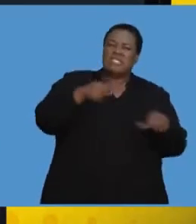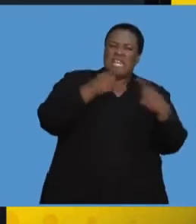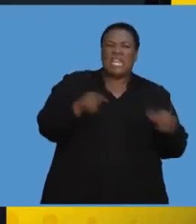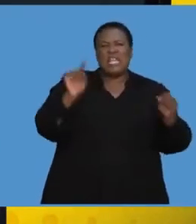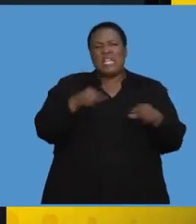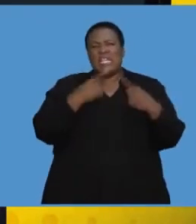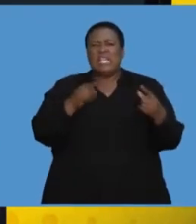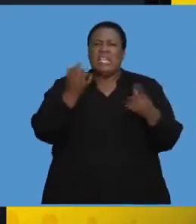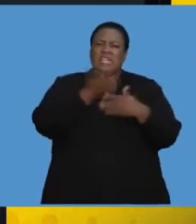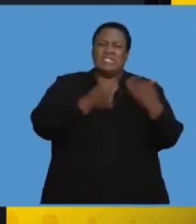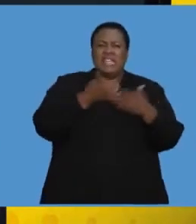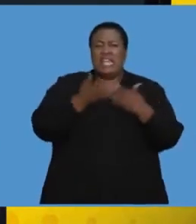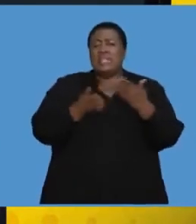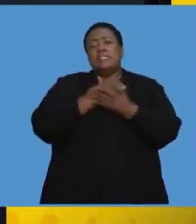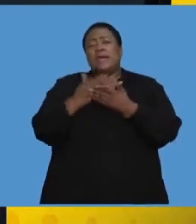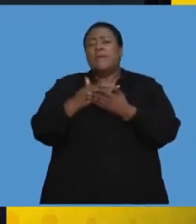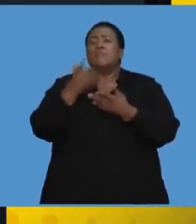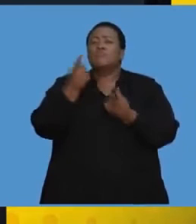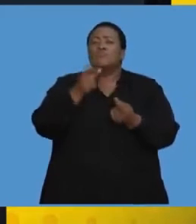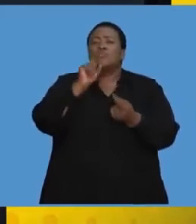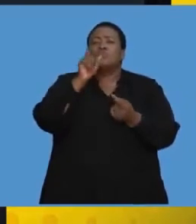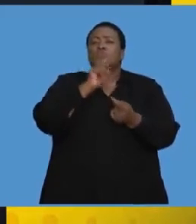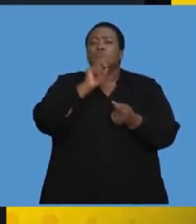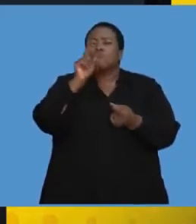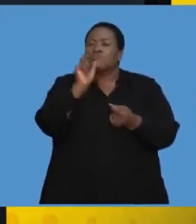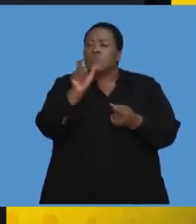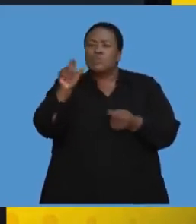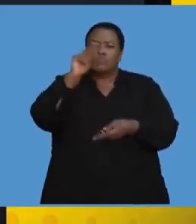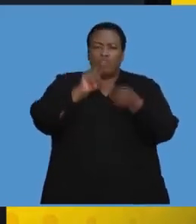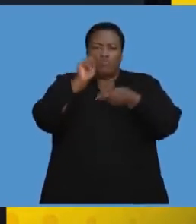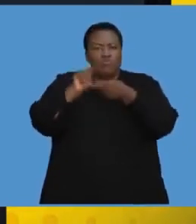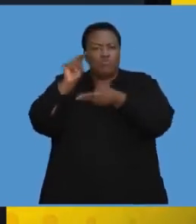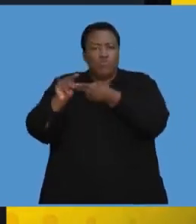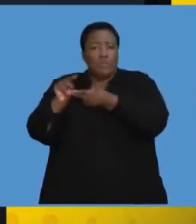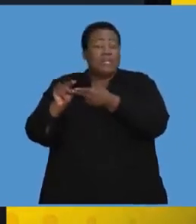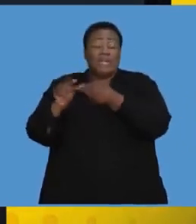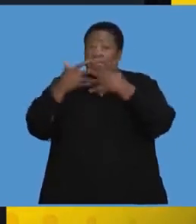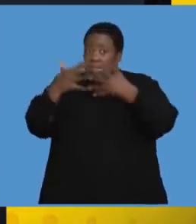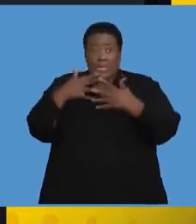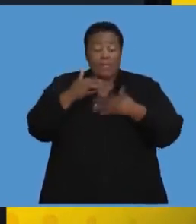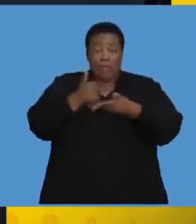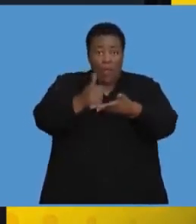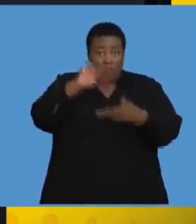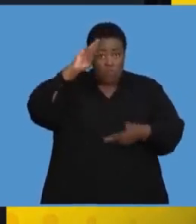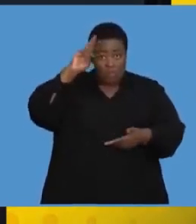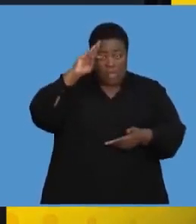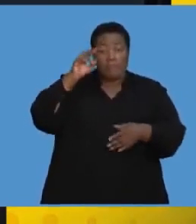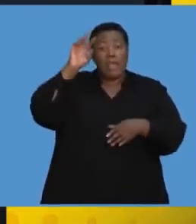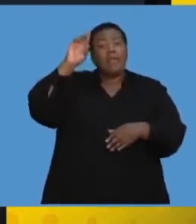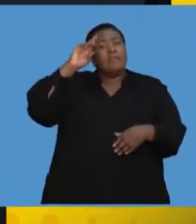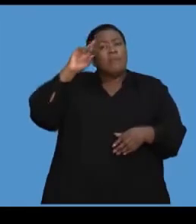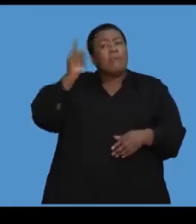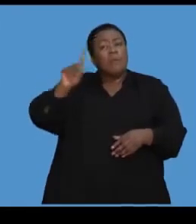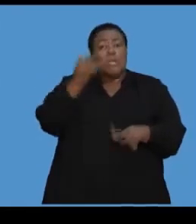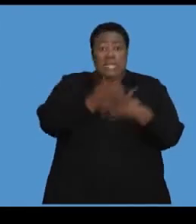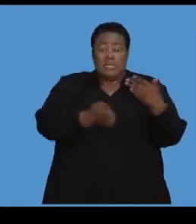essays, others do acronyms, etc., etc. Whatever helps you remember. Remember, an essay is an